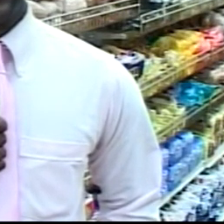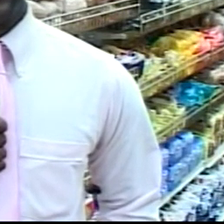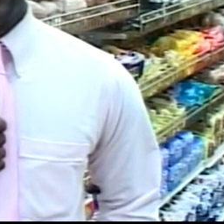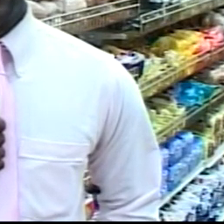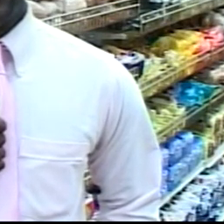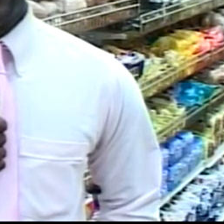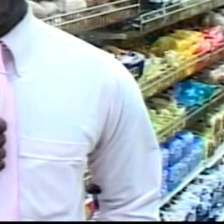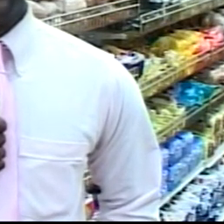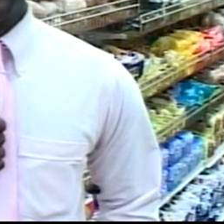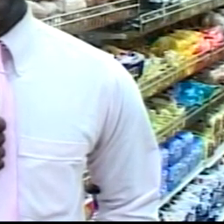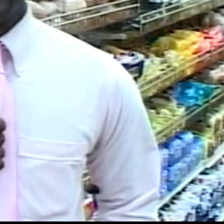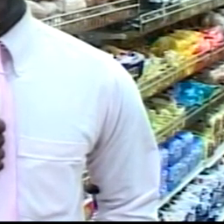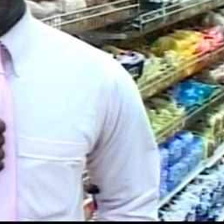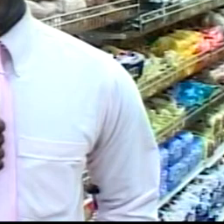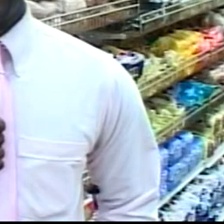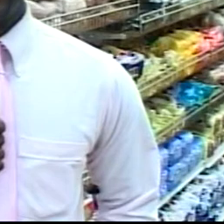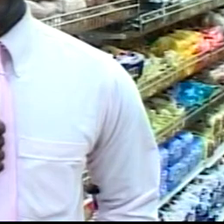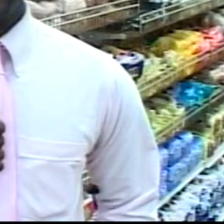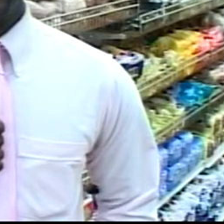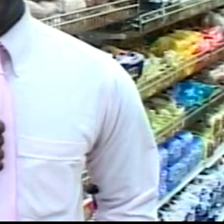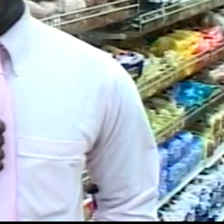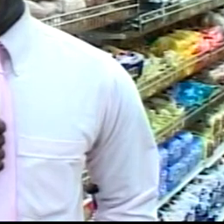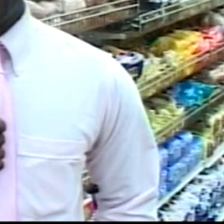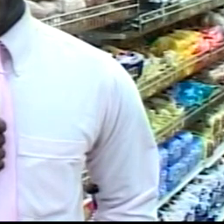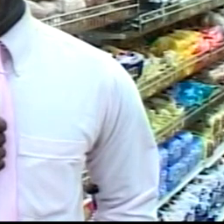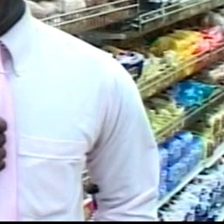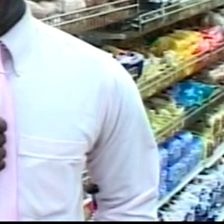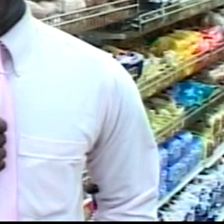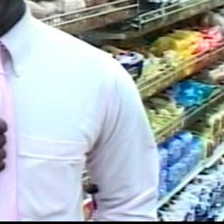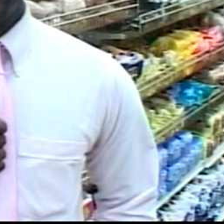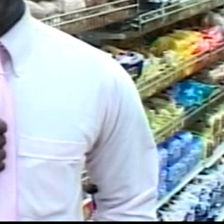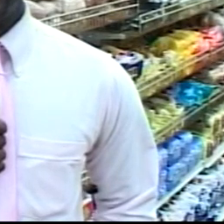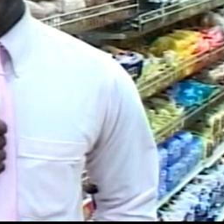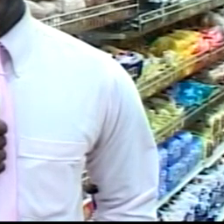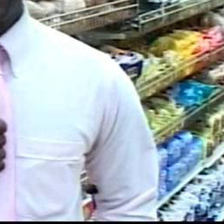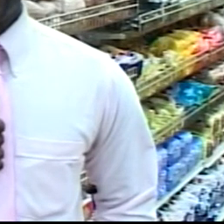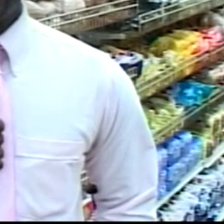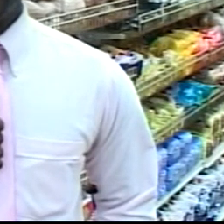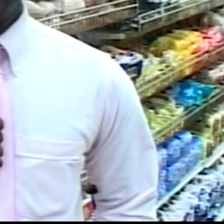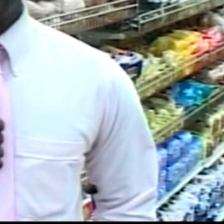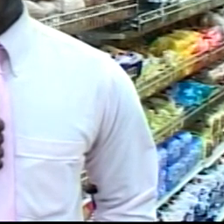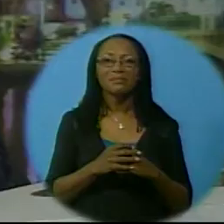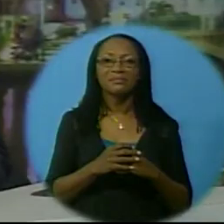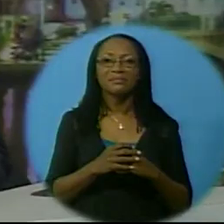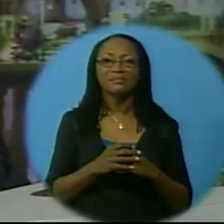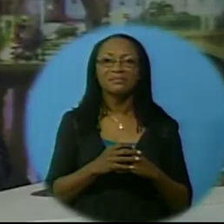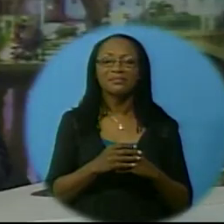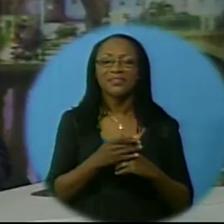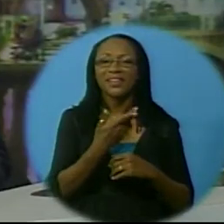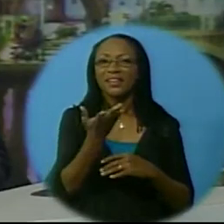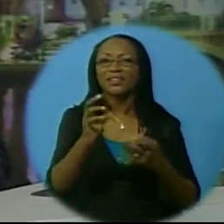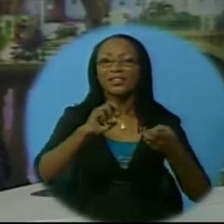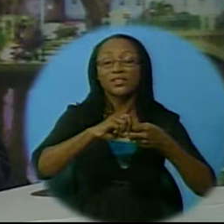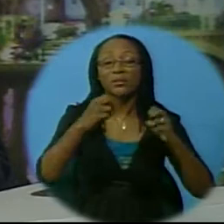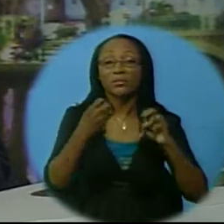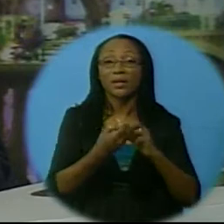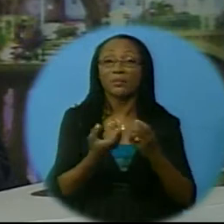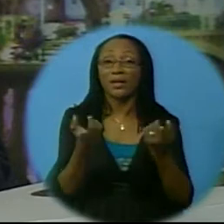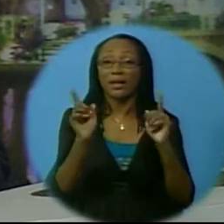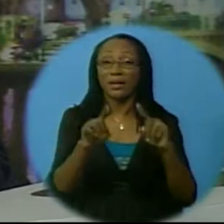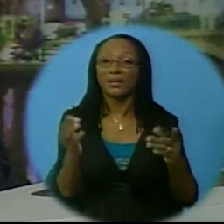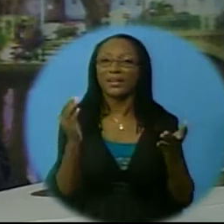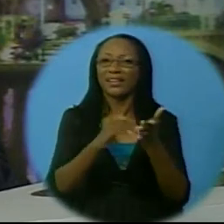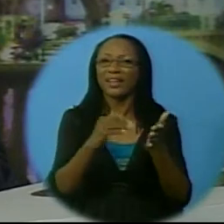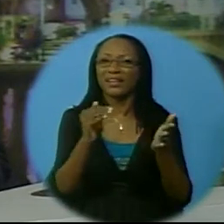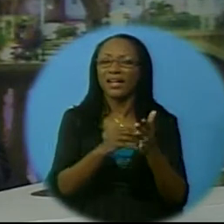its investment in retail in Barbados. Ryan Broom, CBC News. There is a recurring